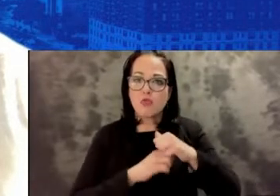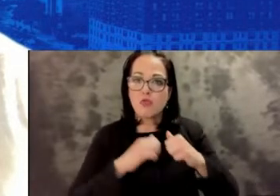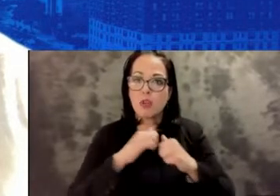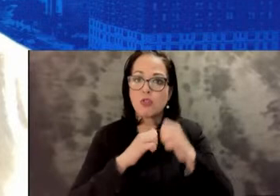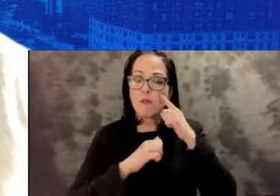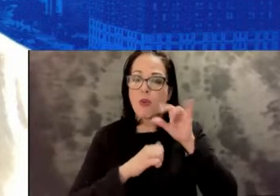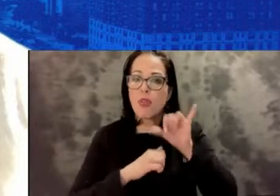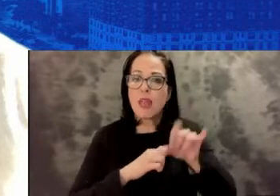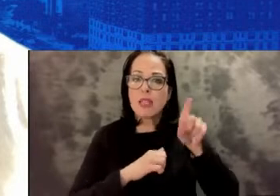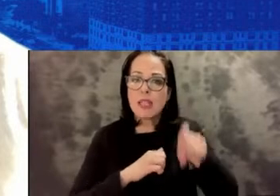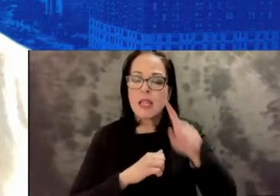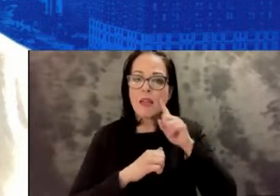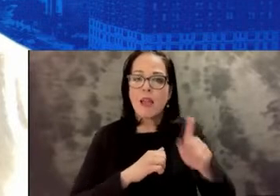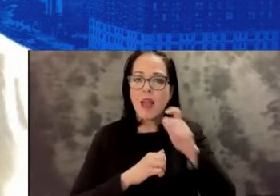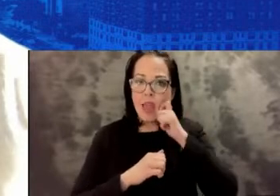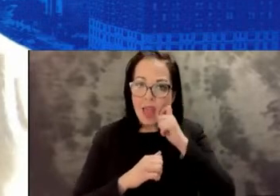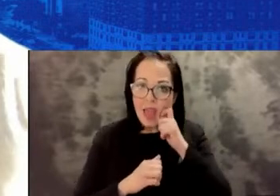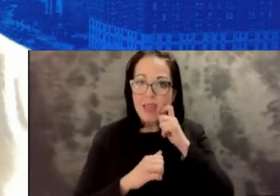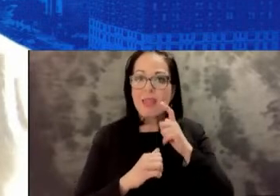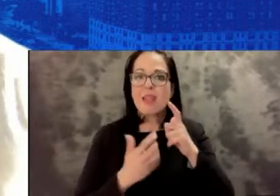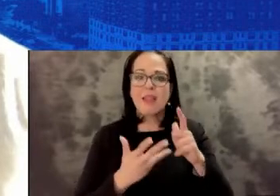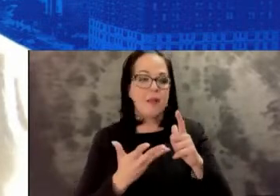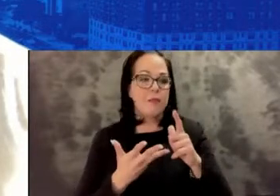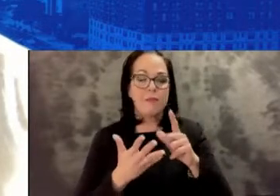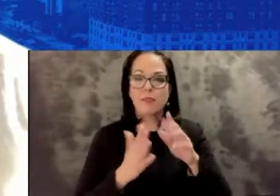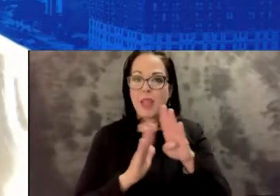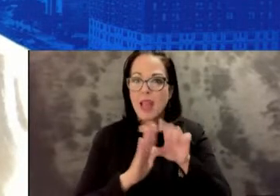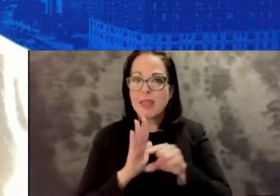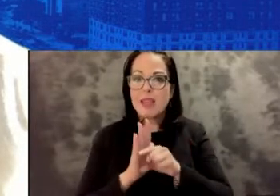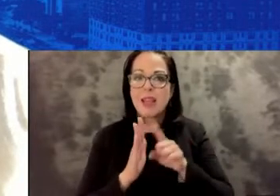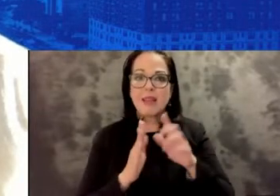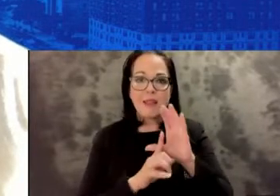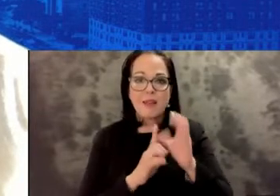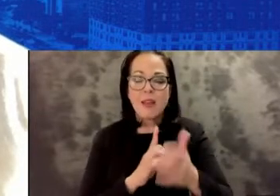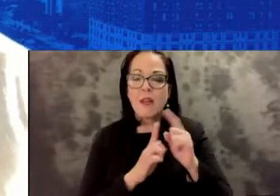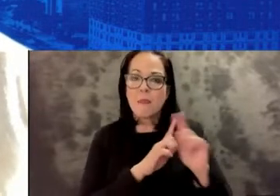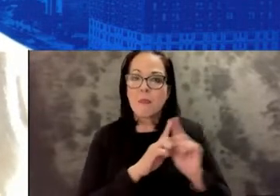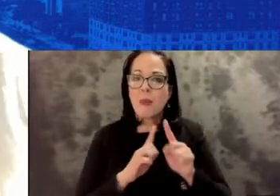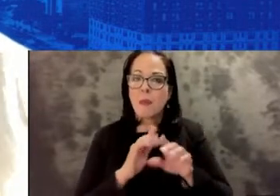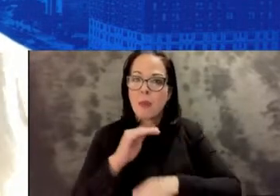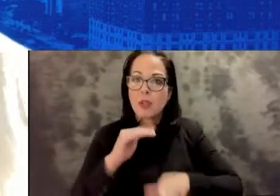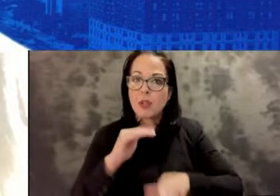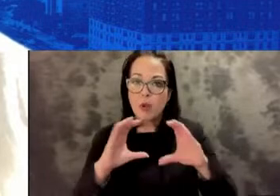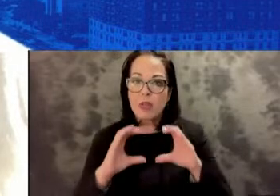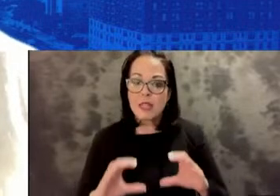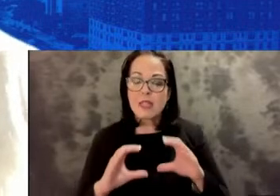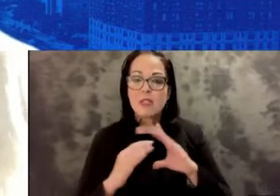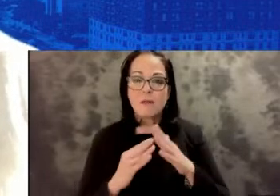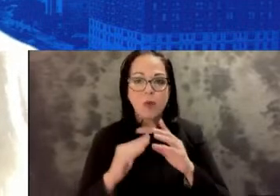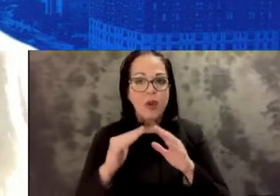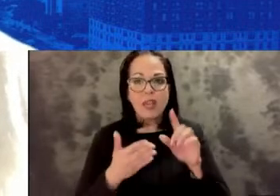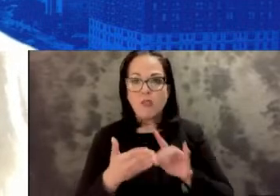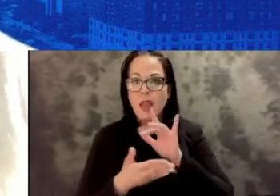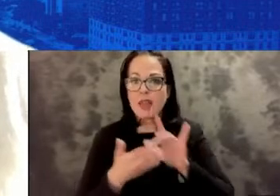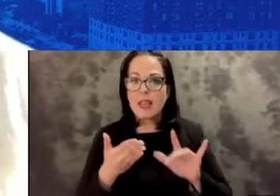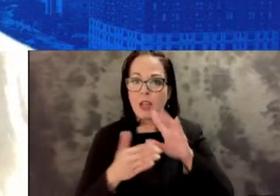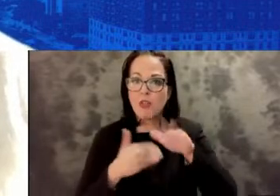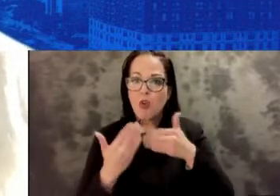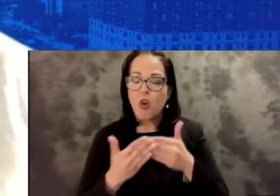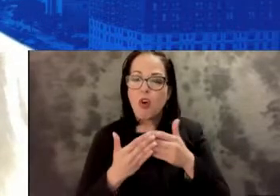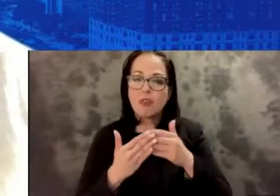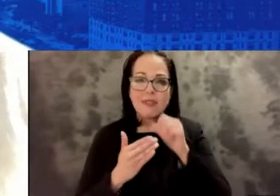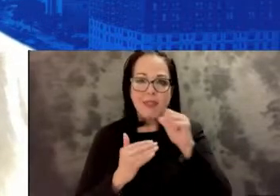and ethnic minorities are explicitly addressed to eradicate racial health inequities. For example, if the